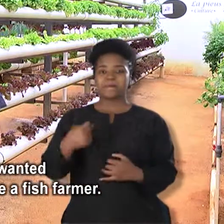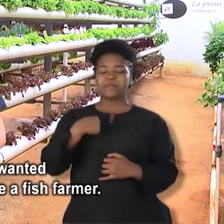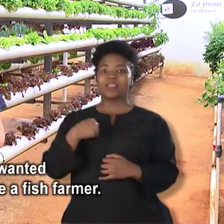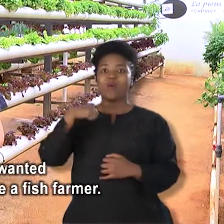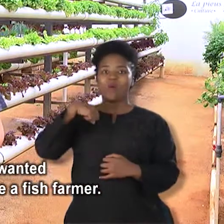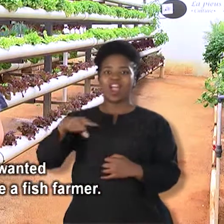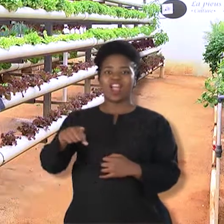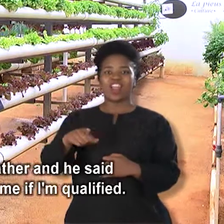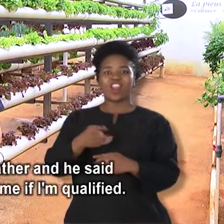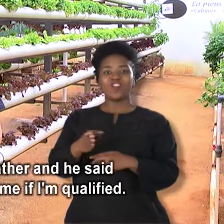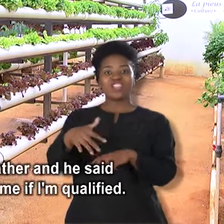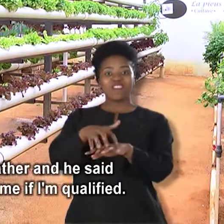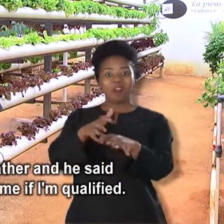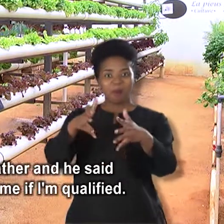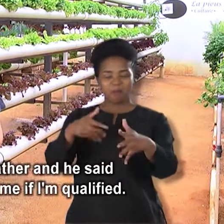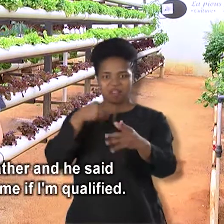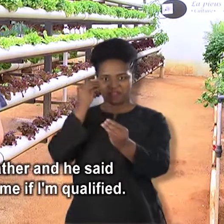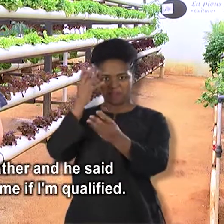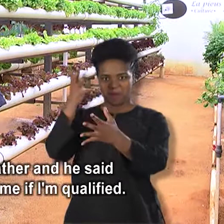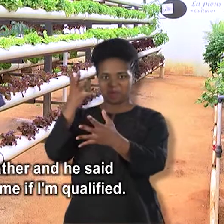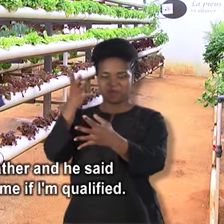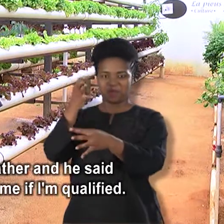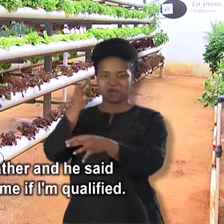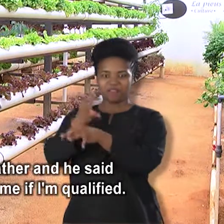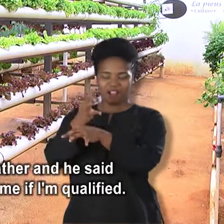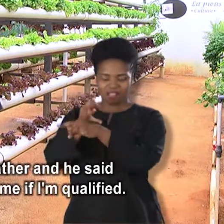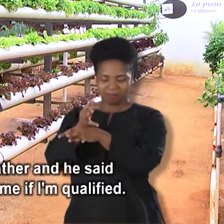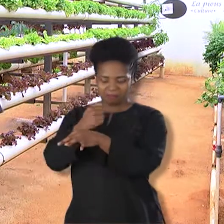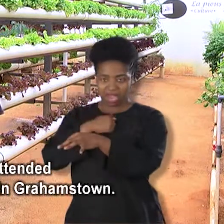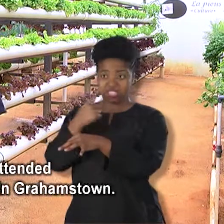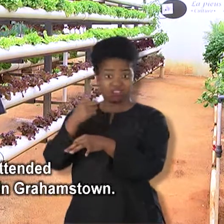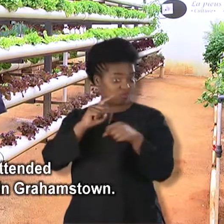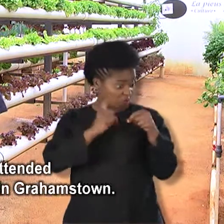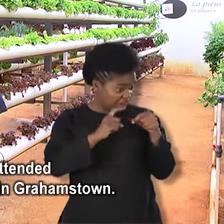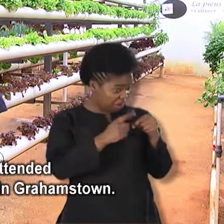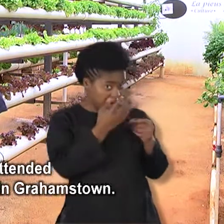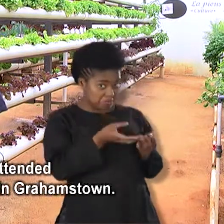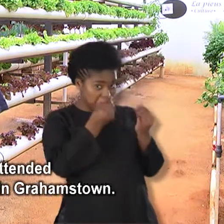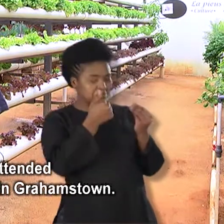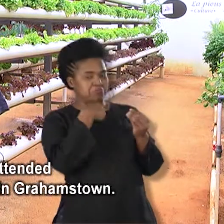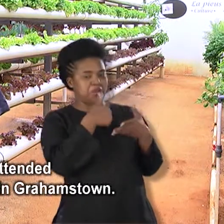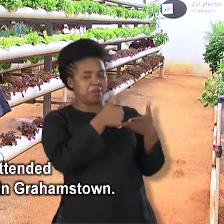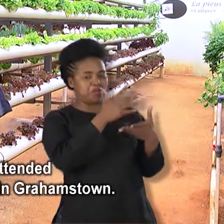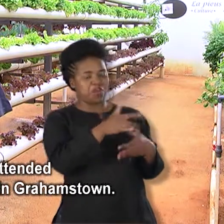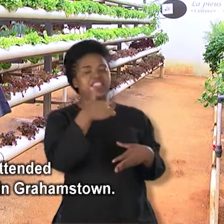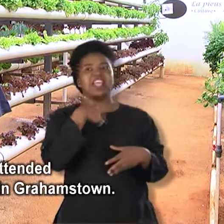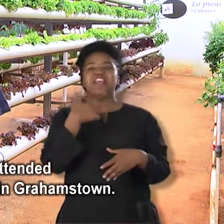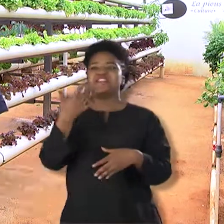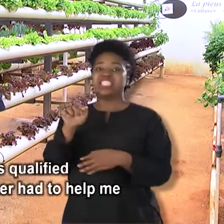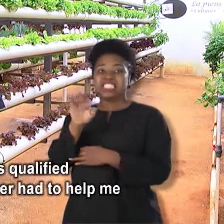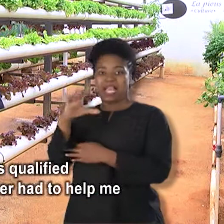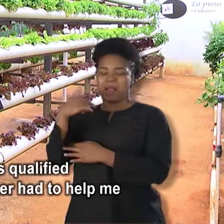become a fish farmer and so I told my father and he said you will help me if I'm qualified. And then I attended the course in